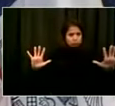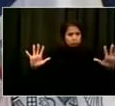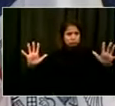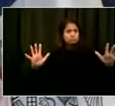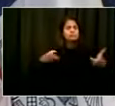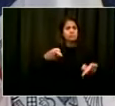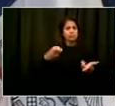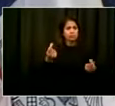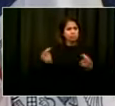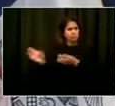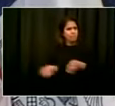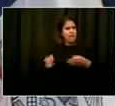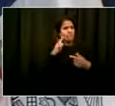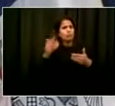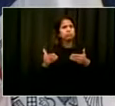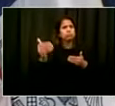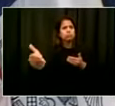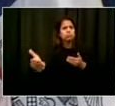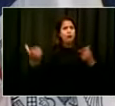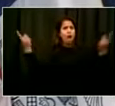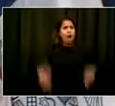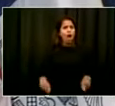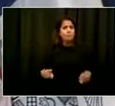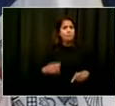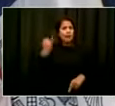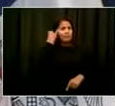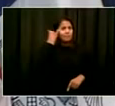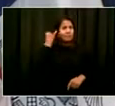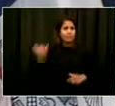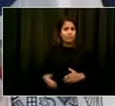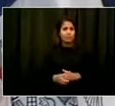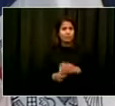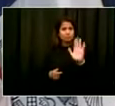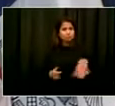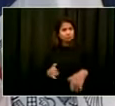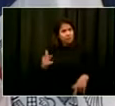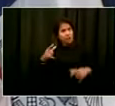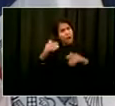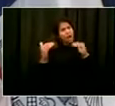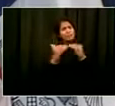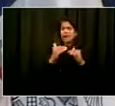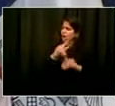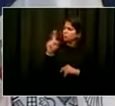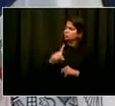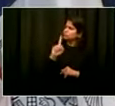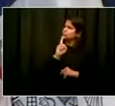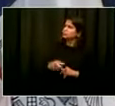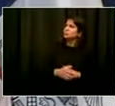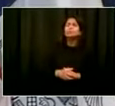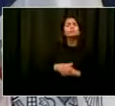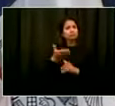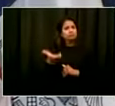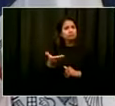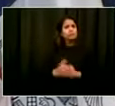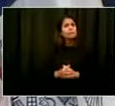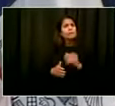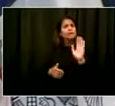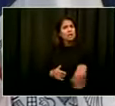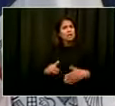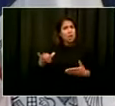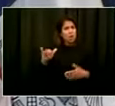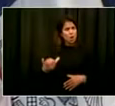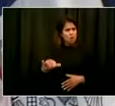have talked about, and that kind of work to prepare is happening right now in the NYPD and at